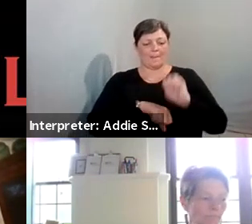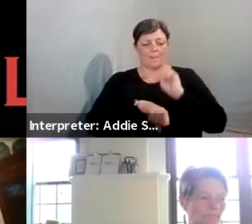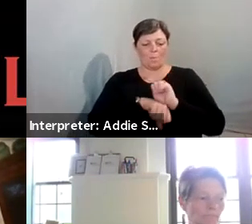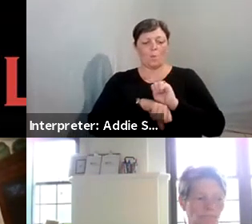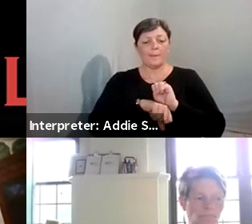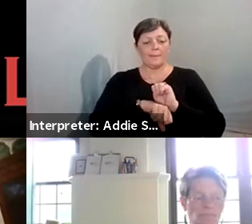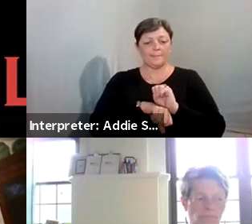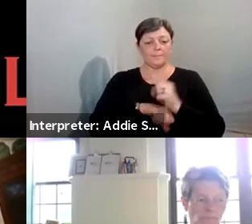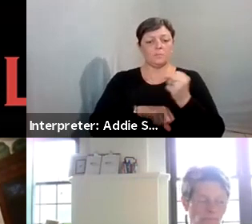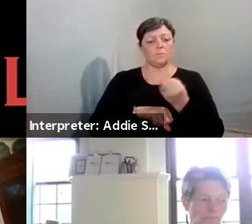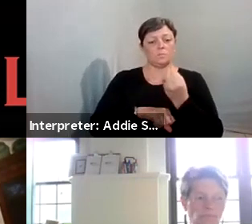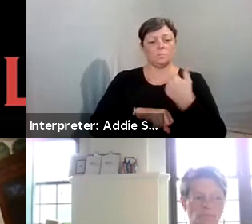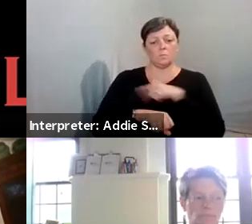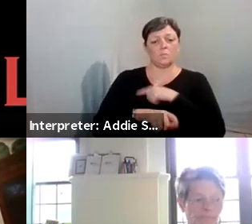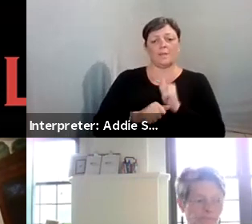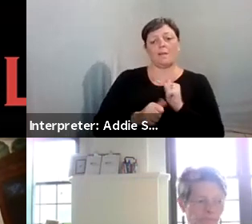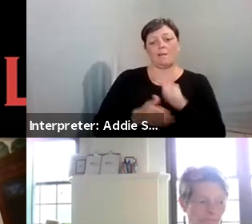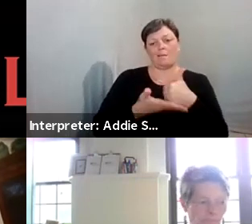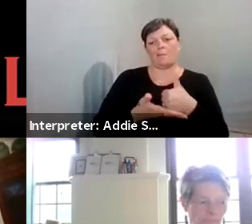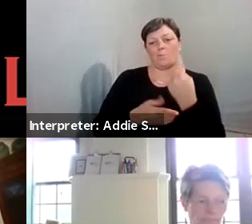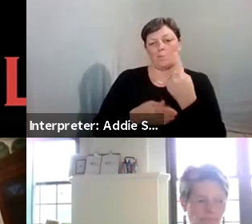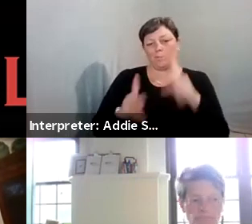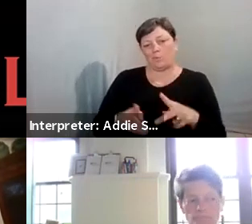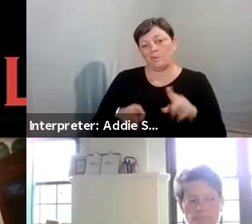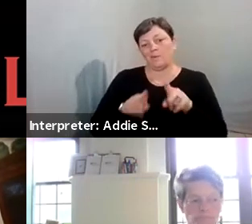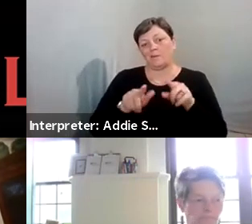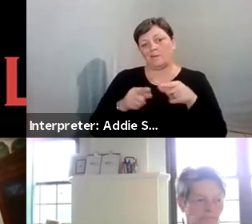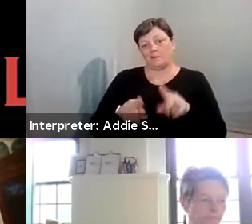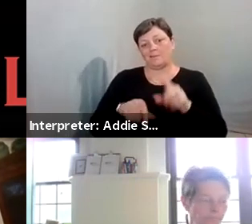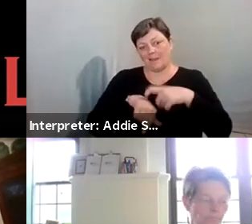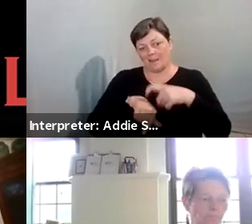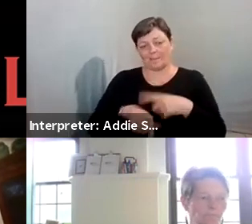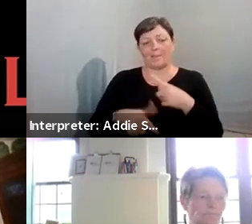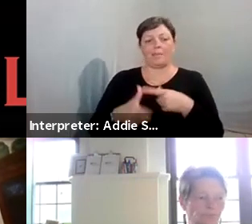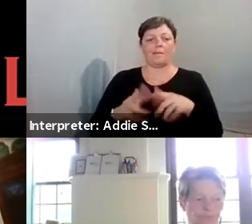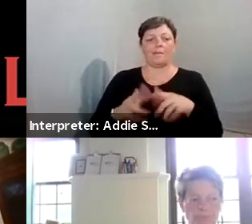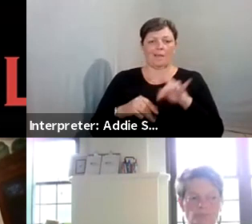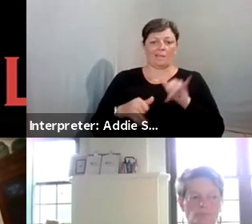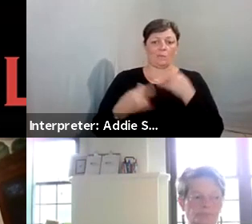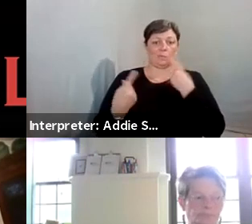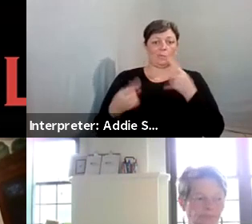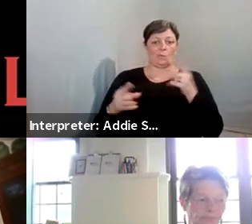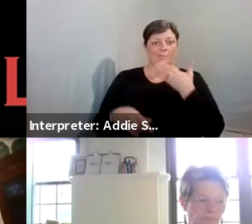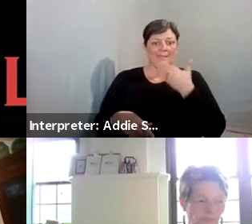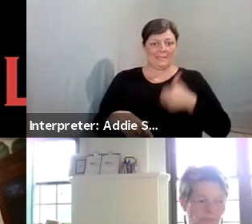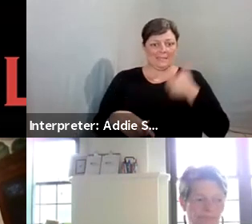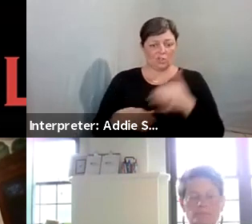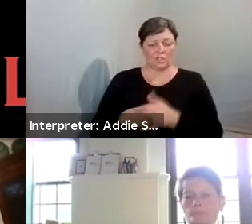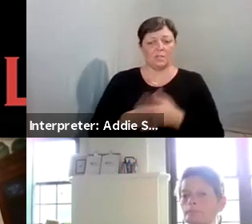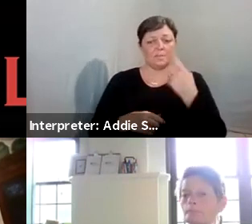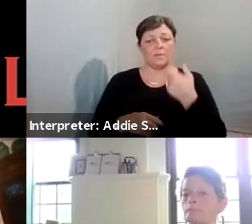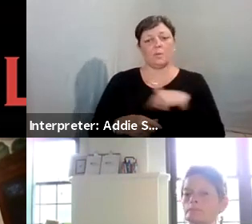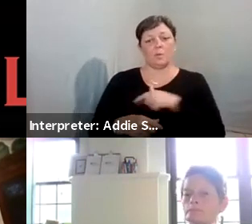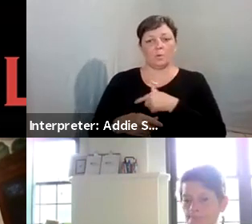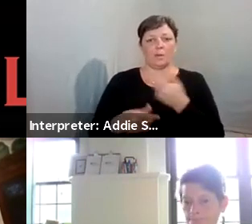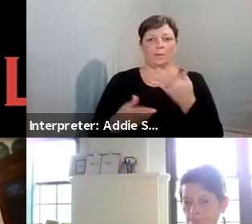that we could serve one person at a time. And then we found that that actually works better, because we would end up, when people